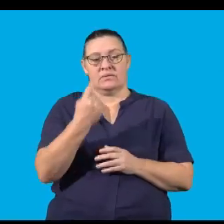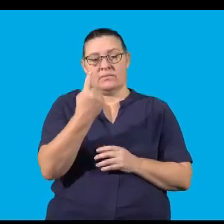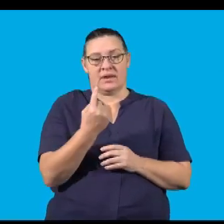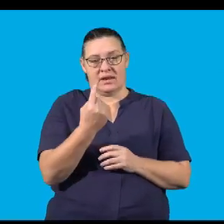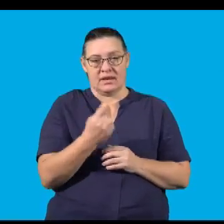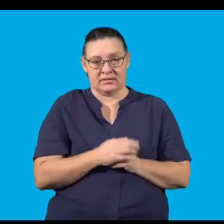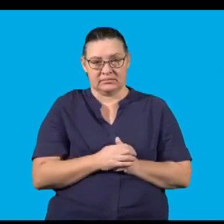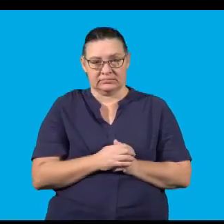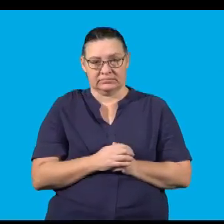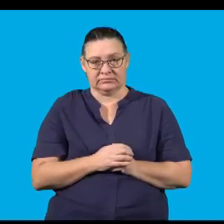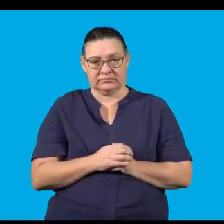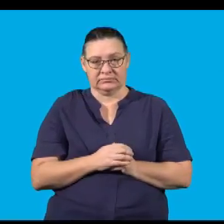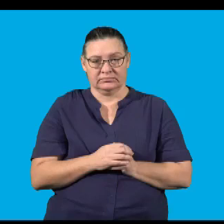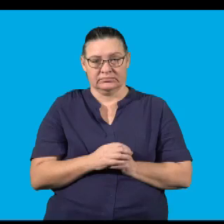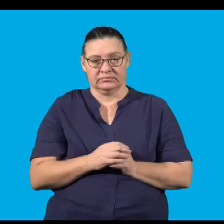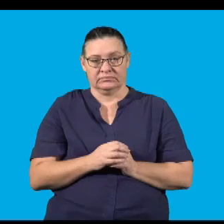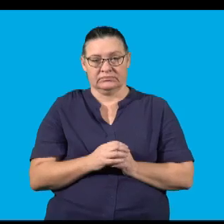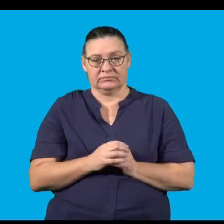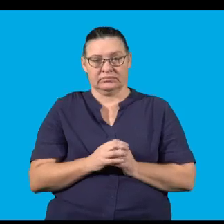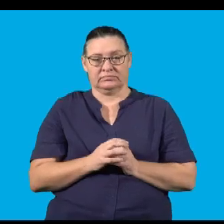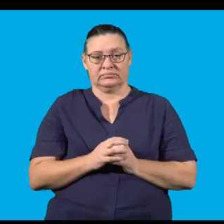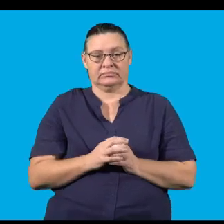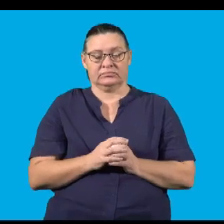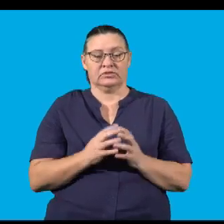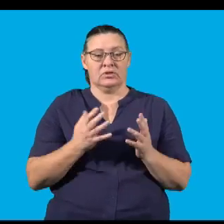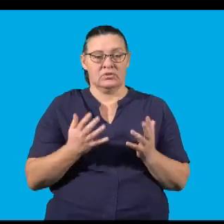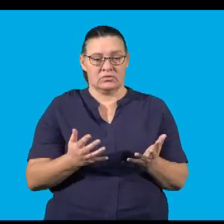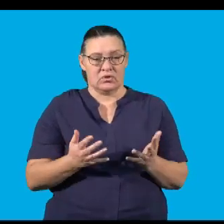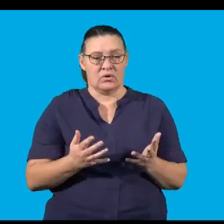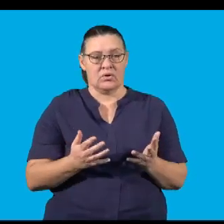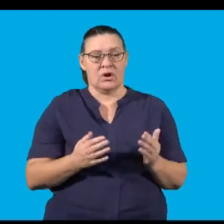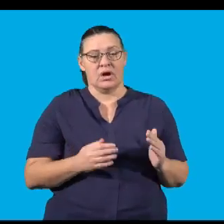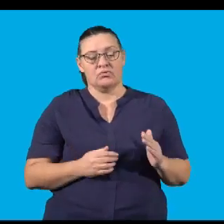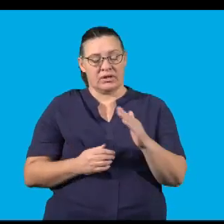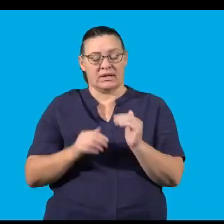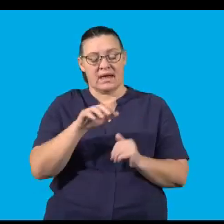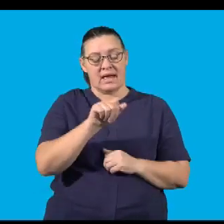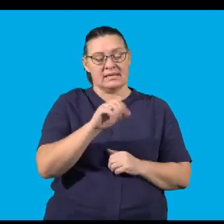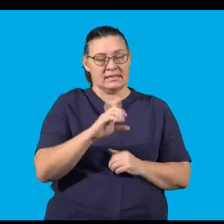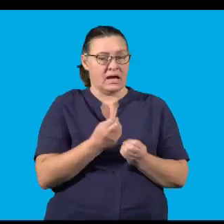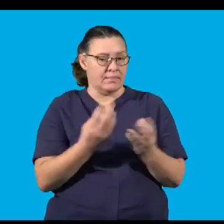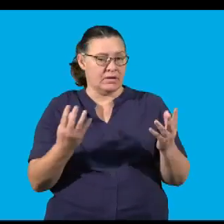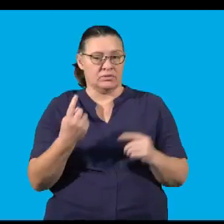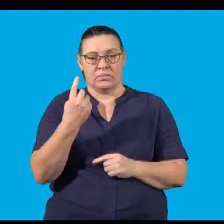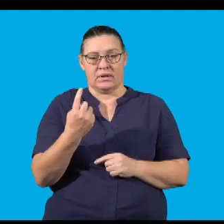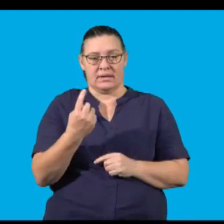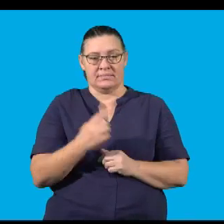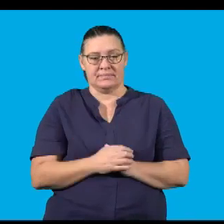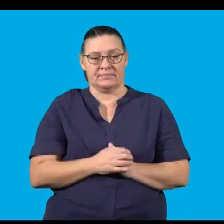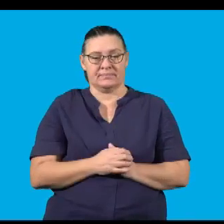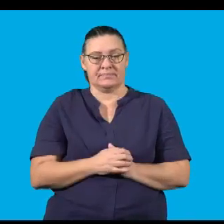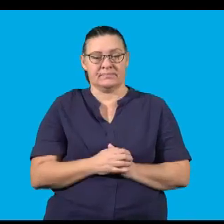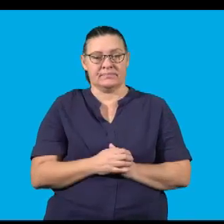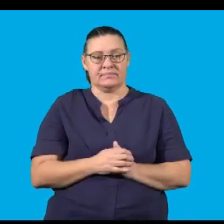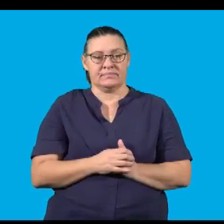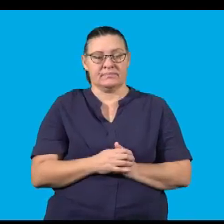is 1. Negative 6 divided by negative 6 is 1. So therefore the gradient of AC is 1.